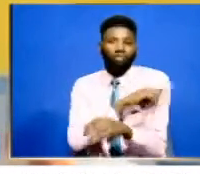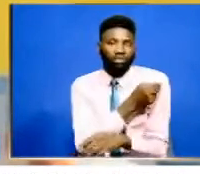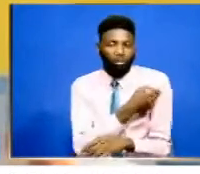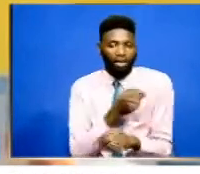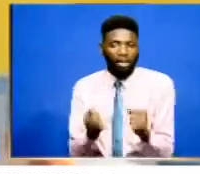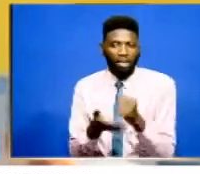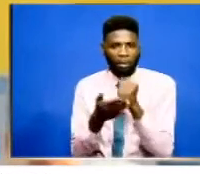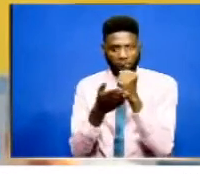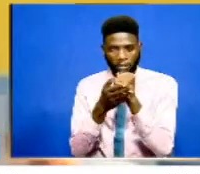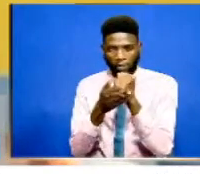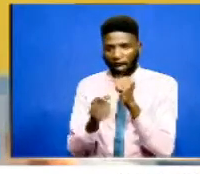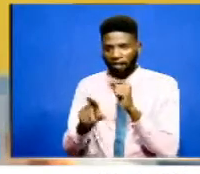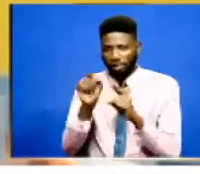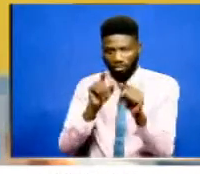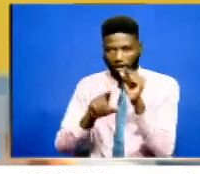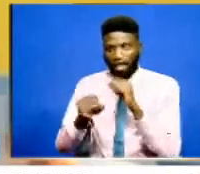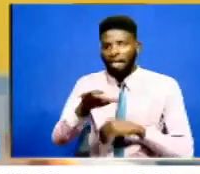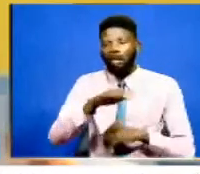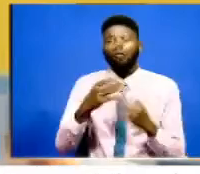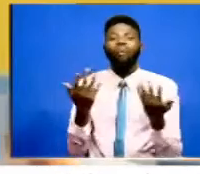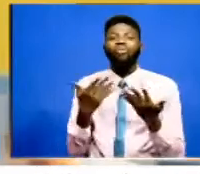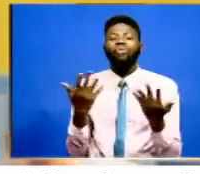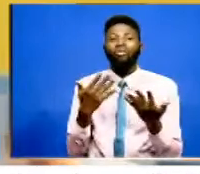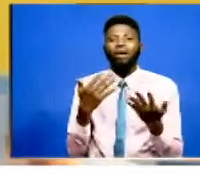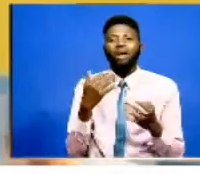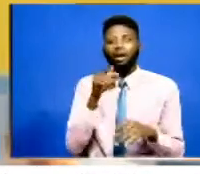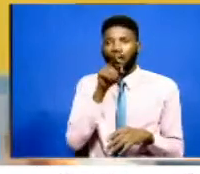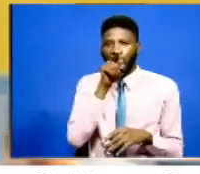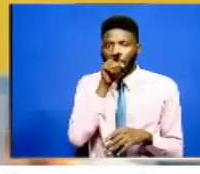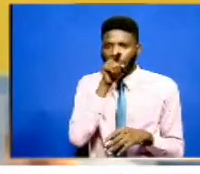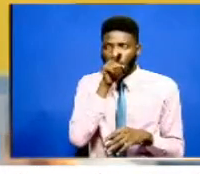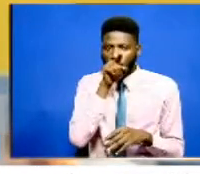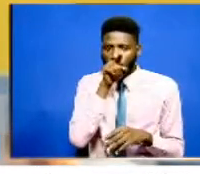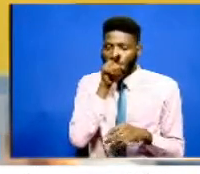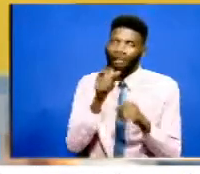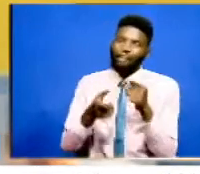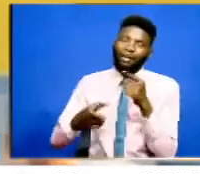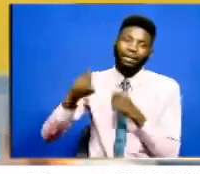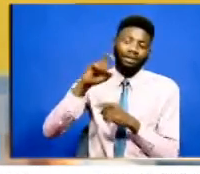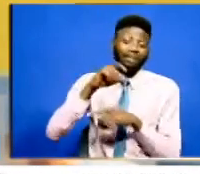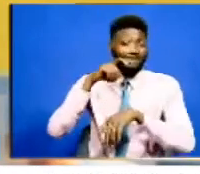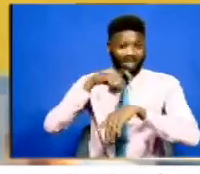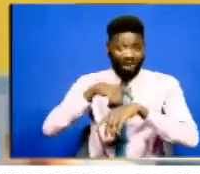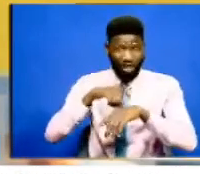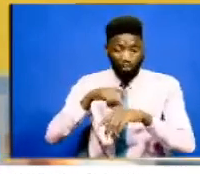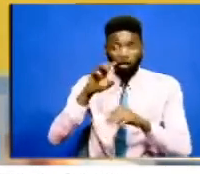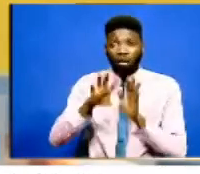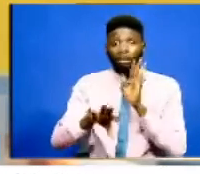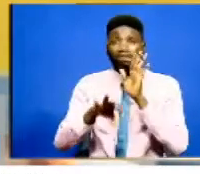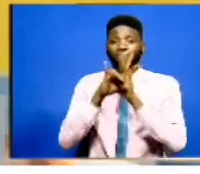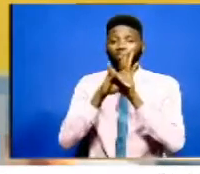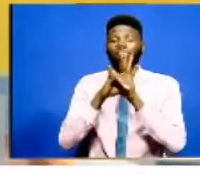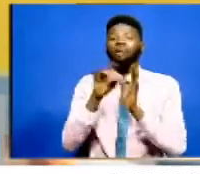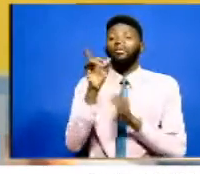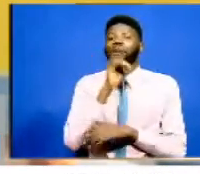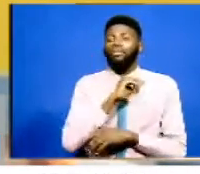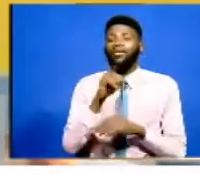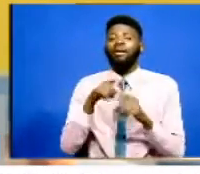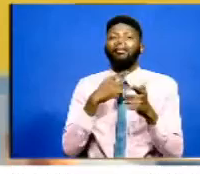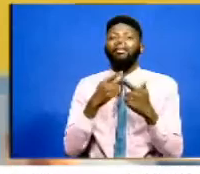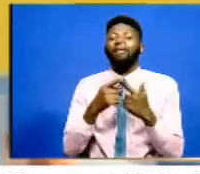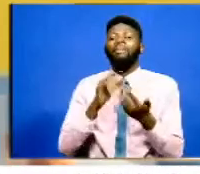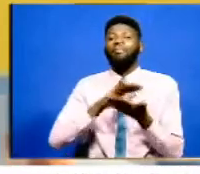cases. Once these are identified, it will be easy then to develop effective and